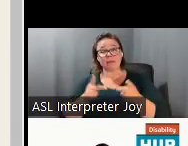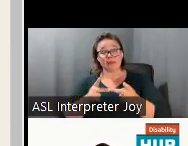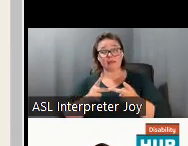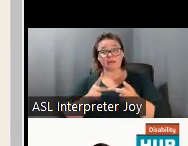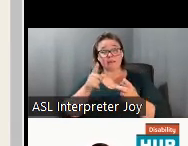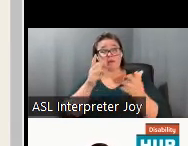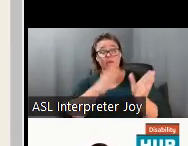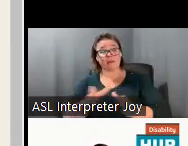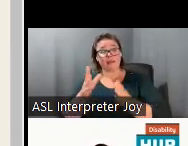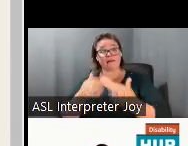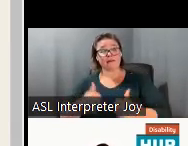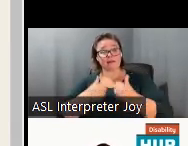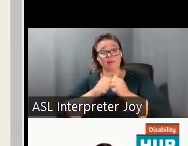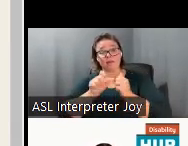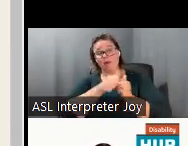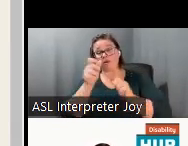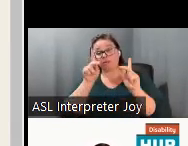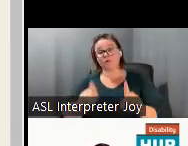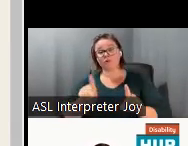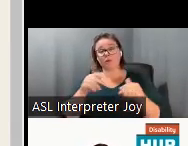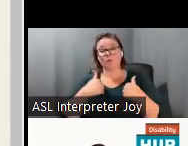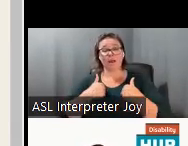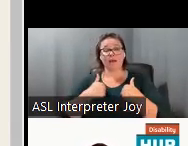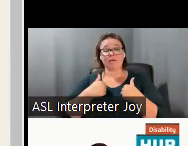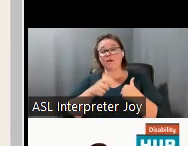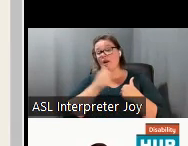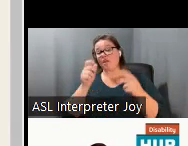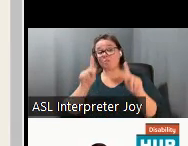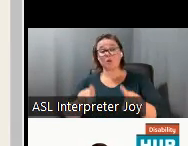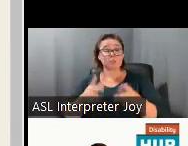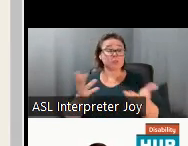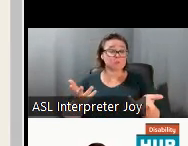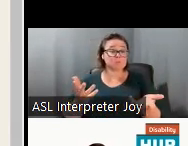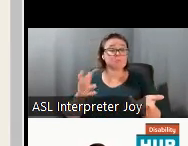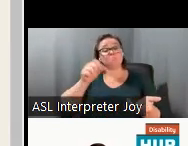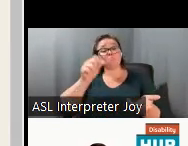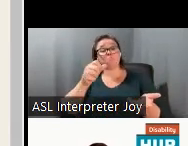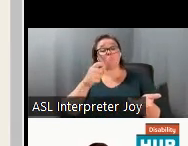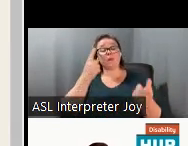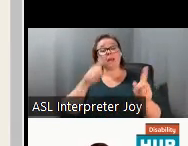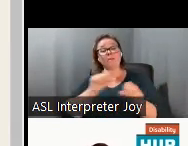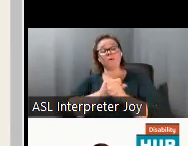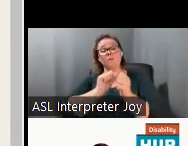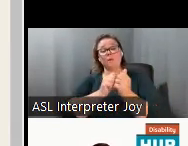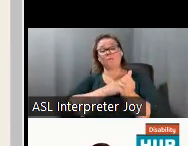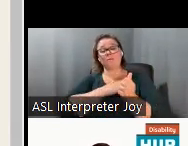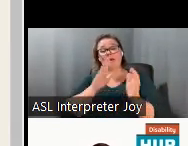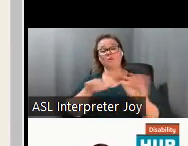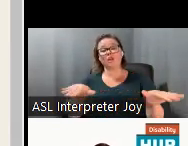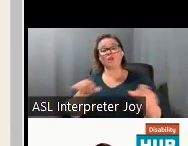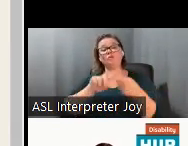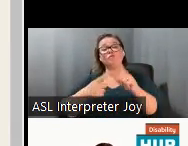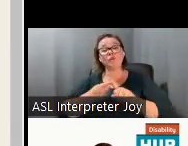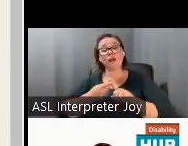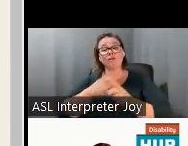plan to live with other people or have another person? Yeah, I happen to work with my childhood friend and